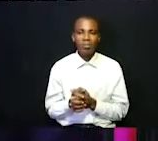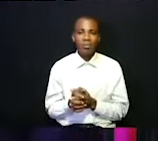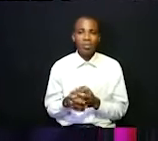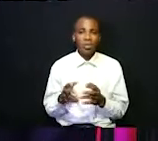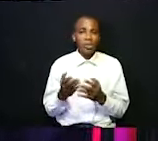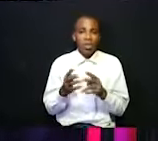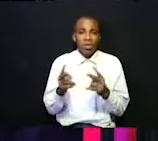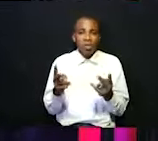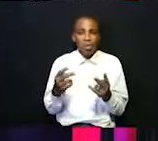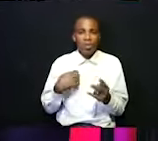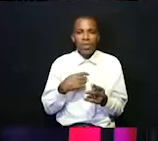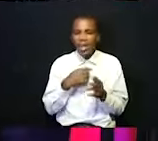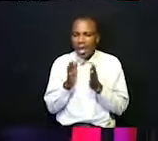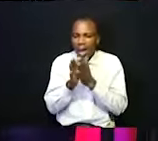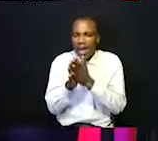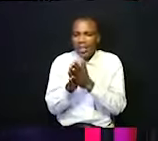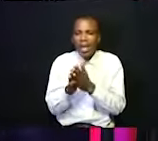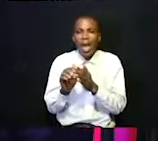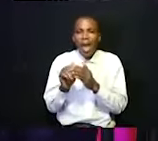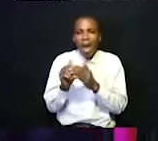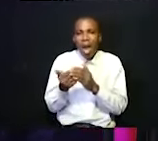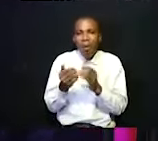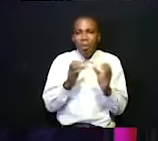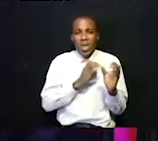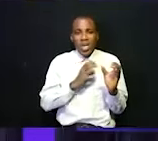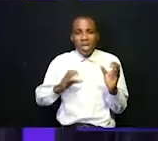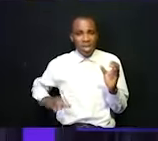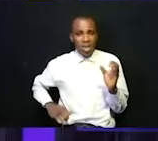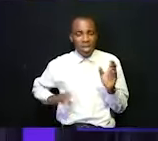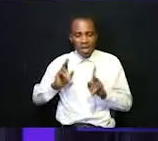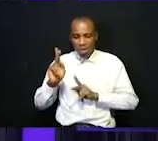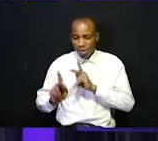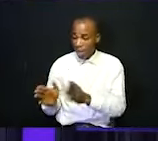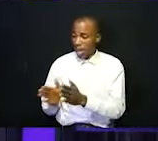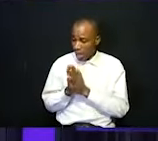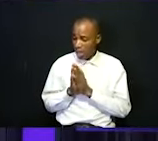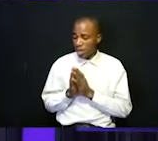So we ask that, how do we as Christians respond to